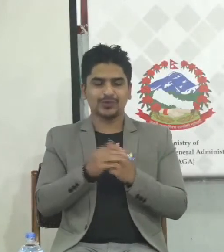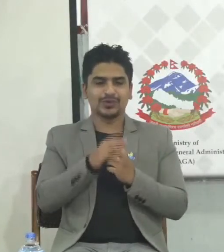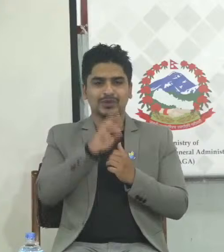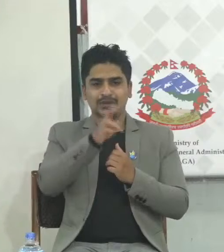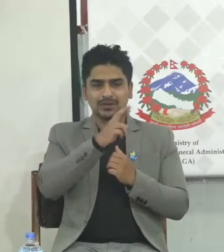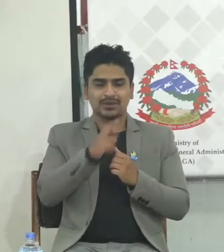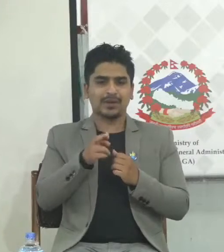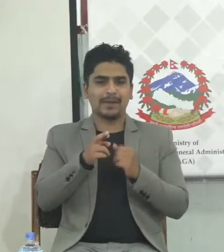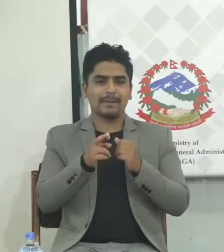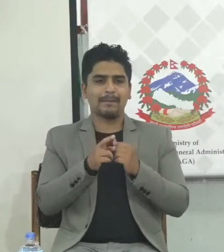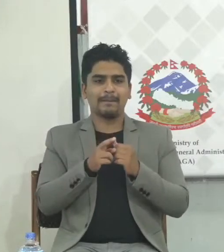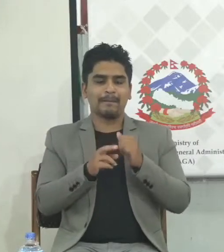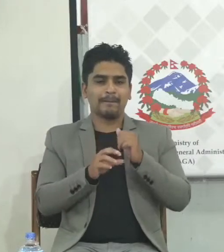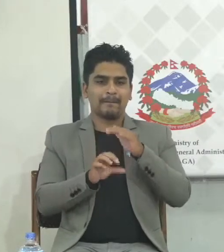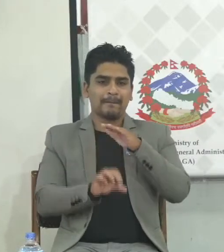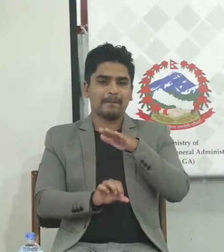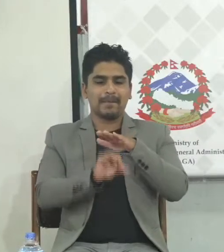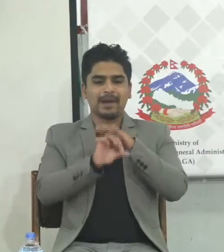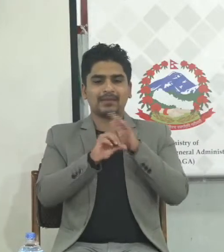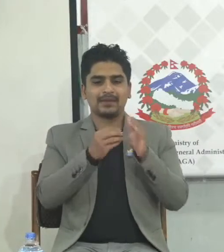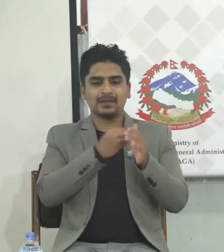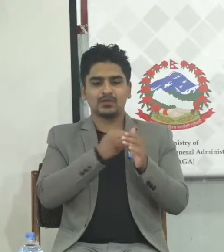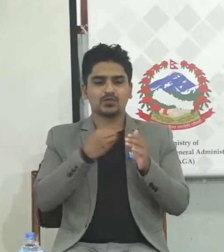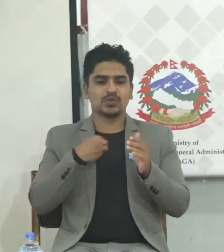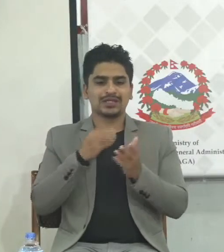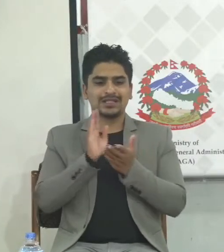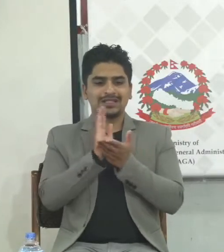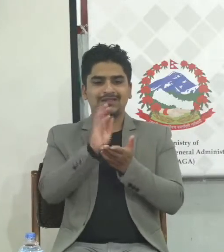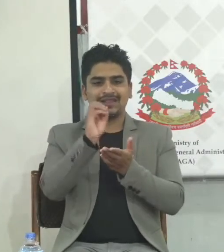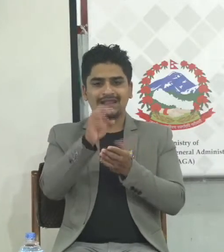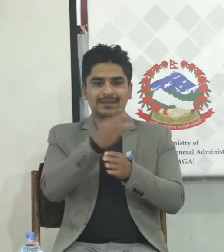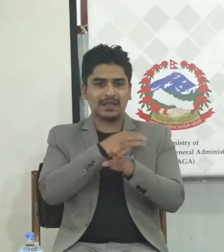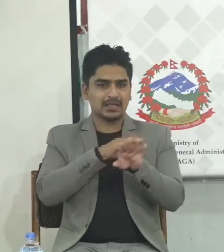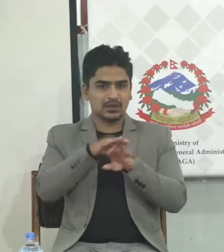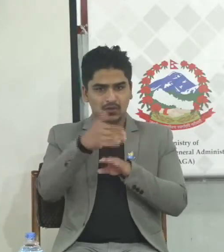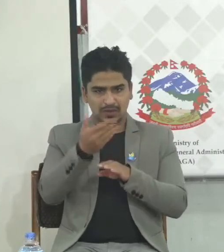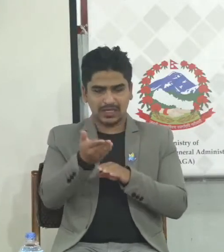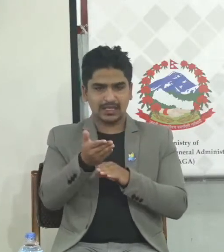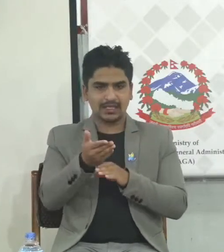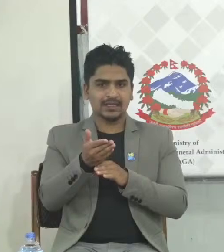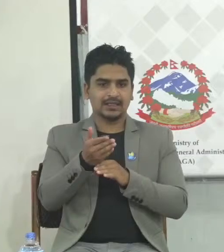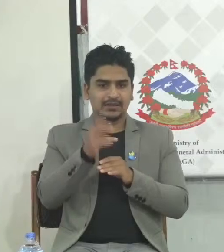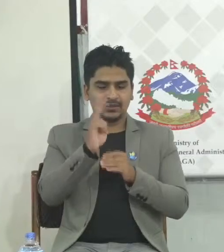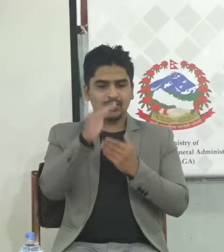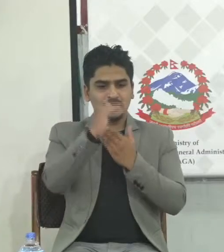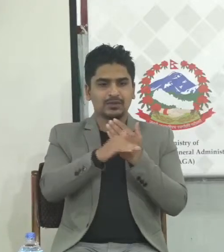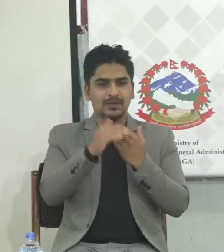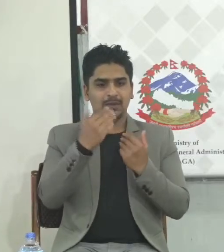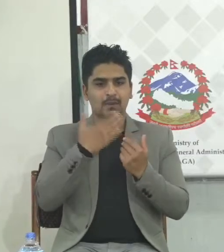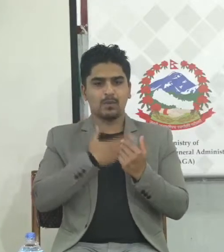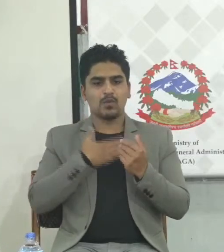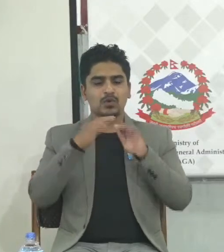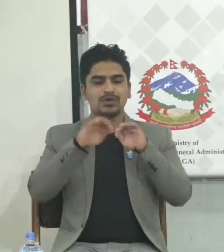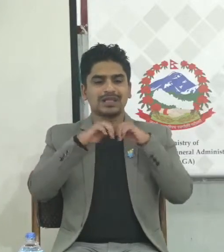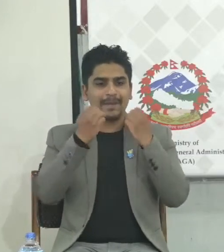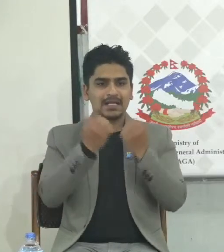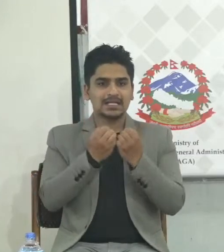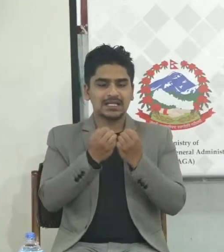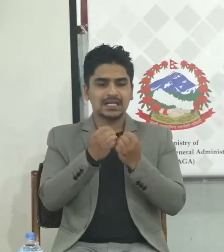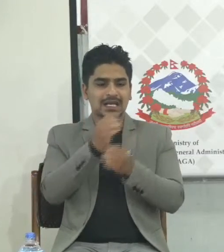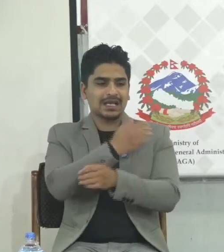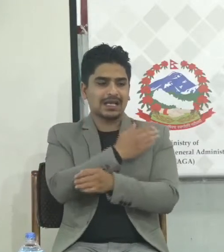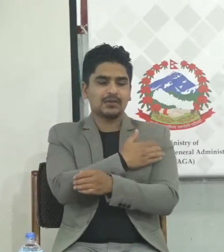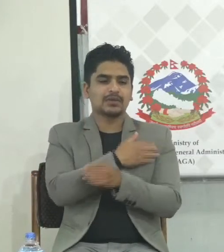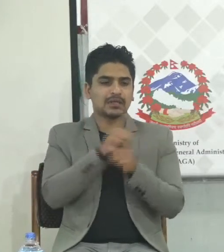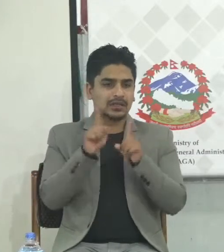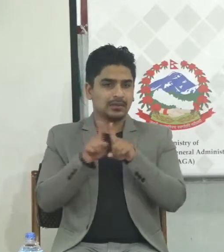in a primary healthcare system, We don't need to have a separate counselors if you don't